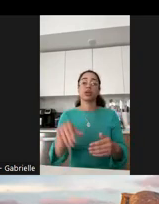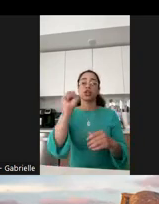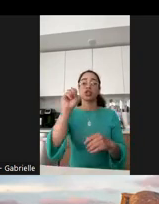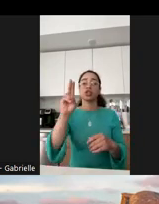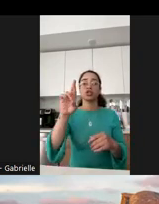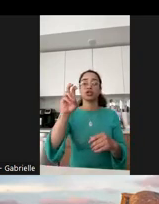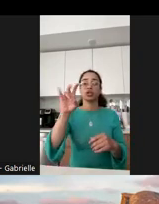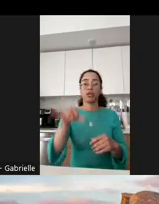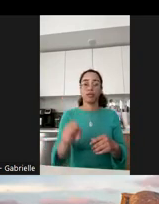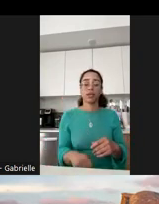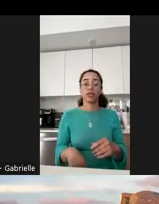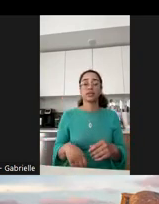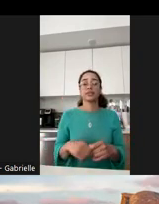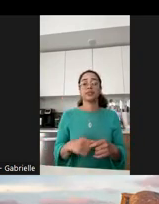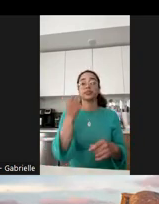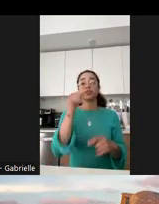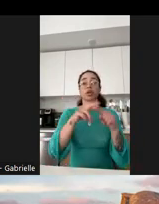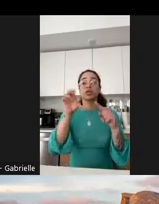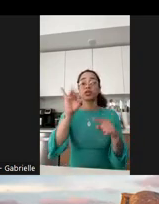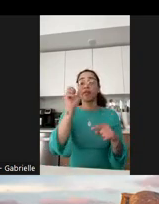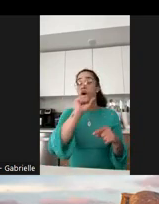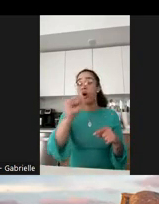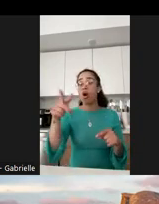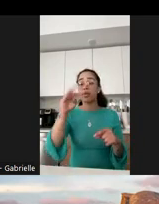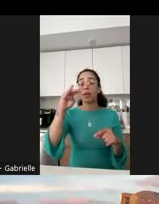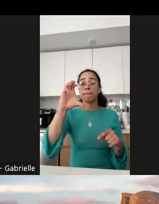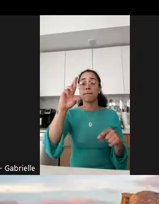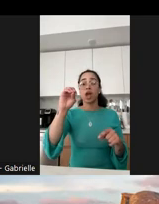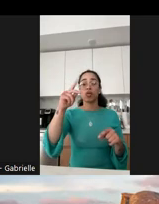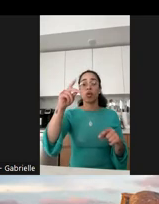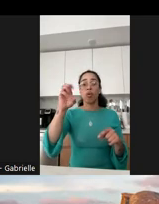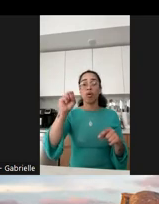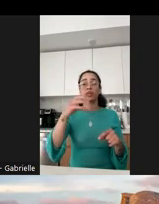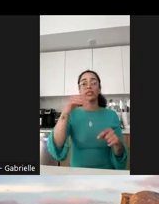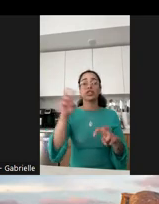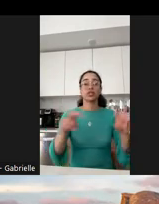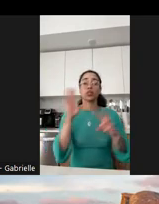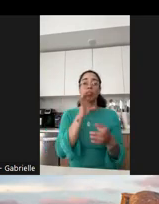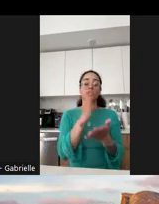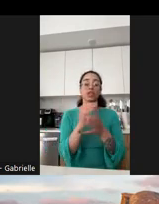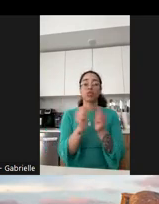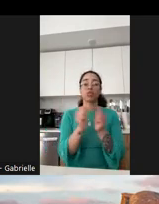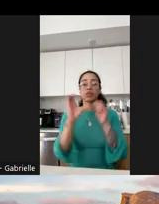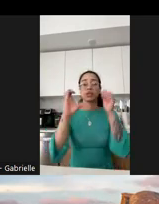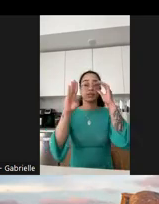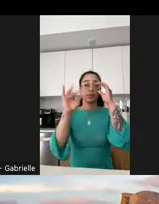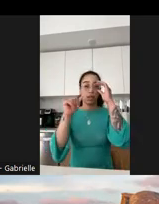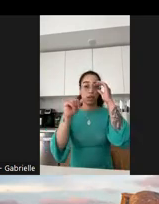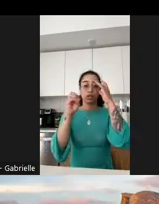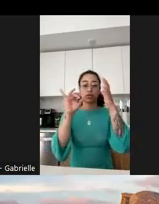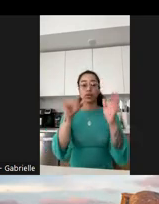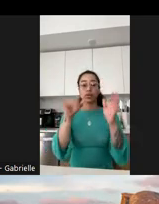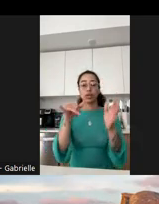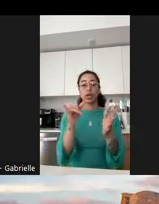all the micro polls and surveys will be shared with CDA so that we can then share that information with the AAA partners that utilize